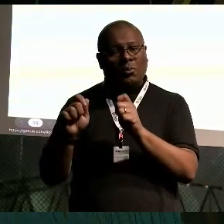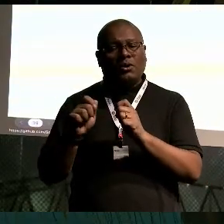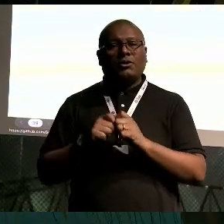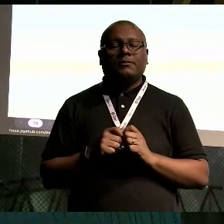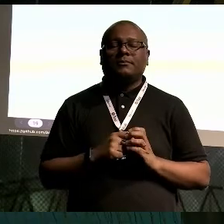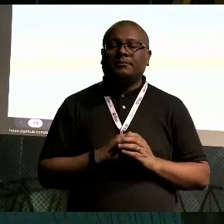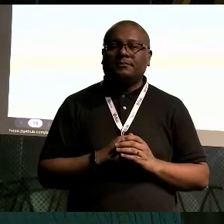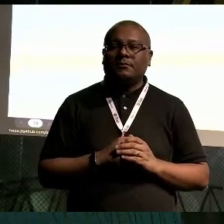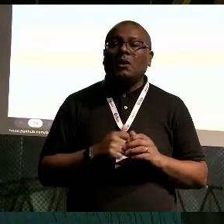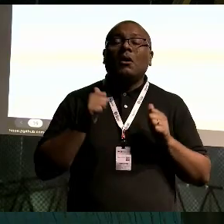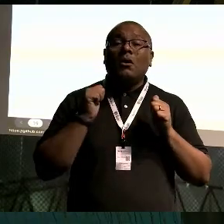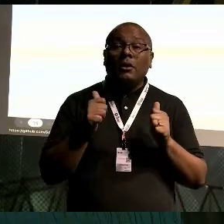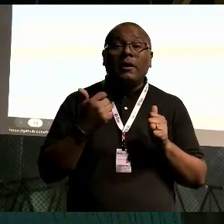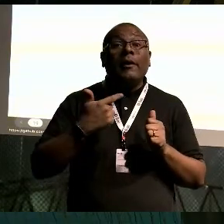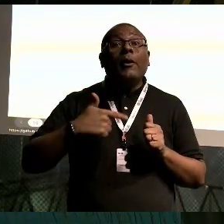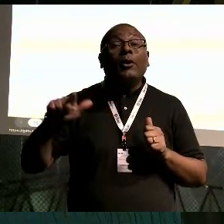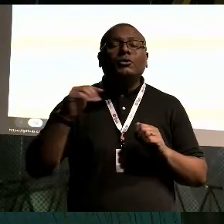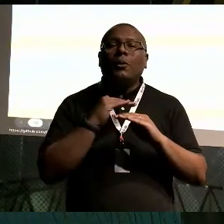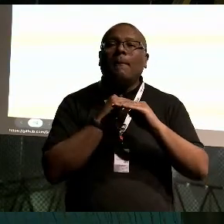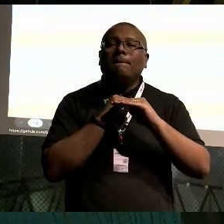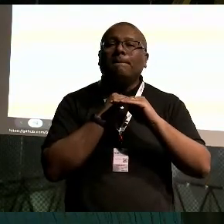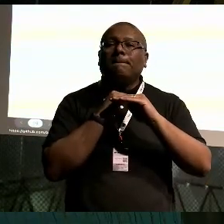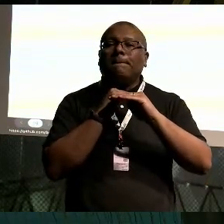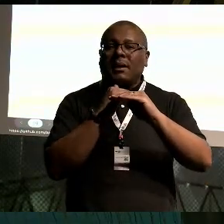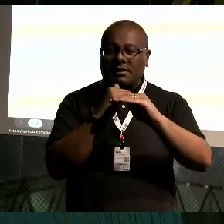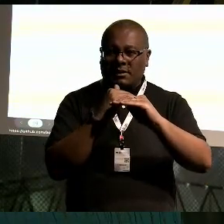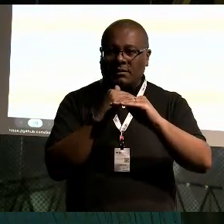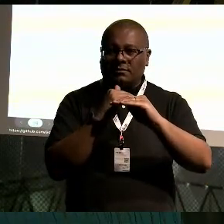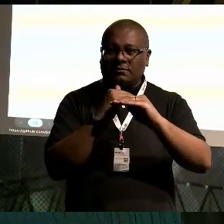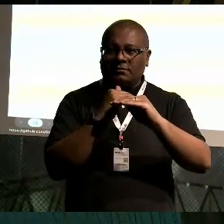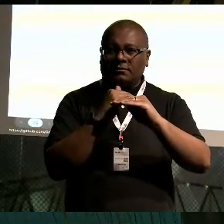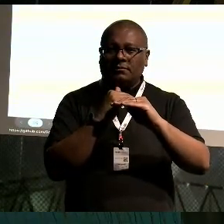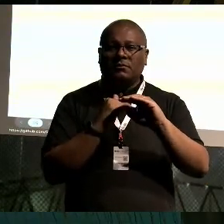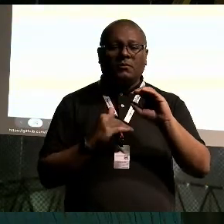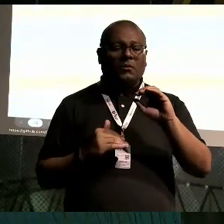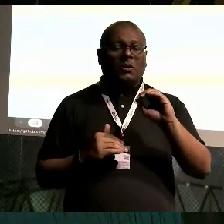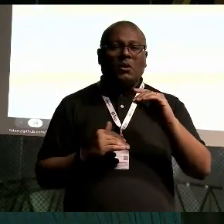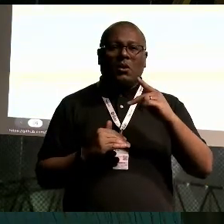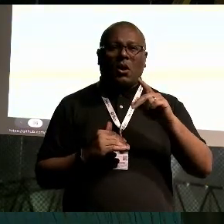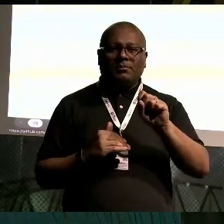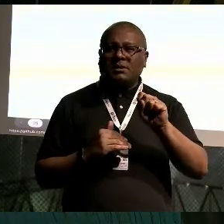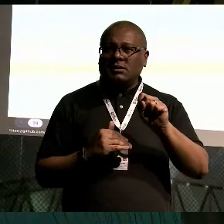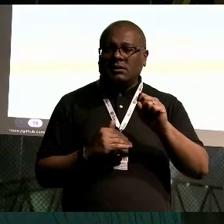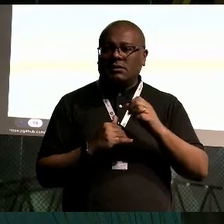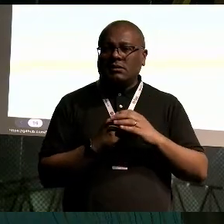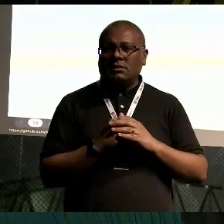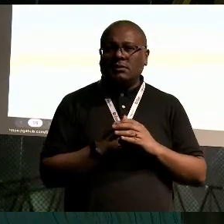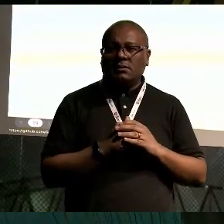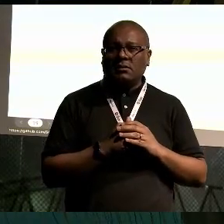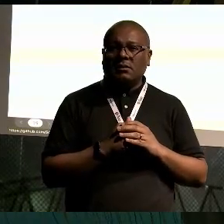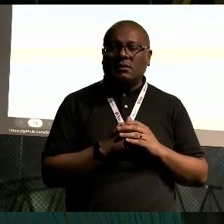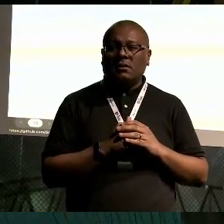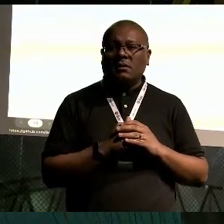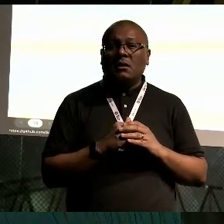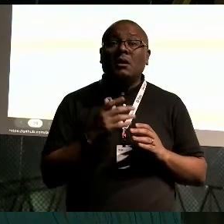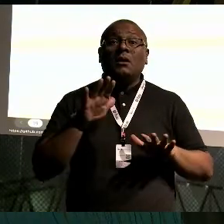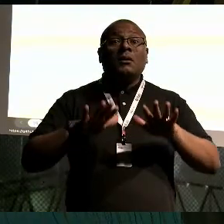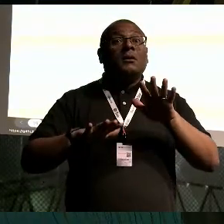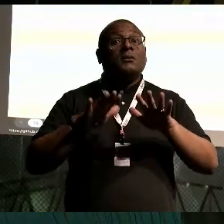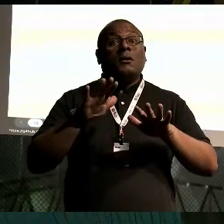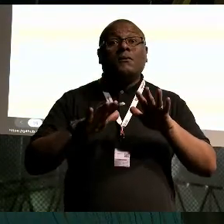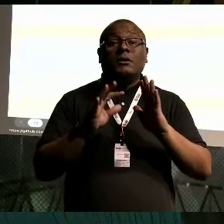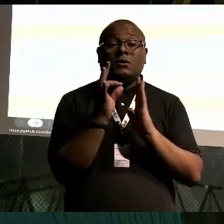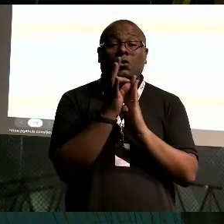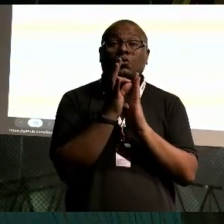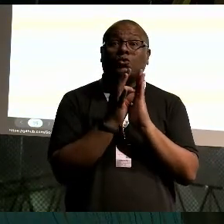All right, another pattern is using GitOps to manage your orchestration. So you probably know GitOps from your